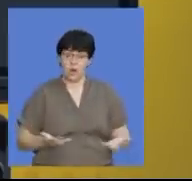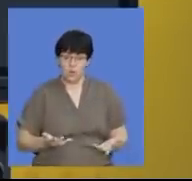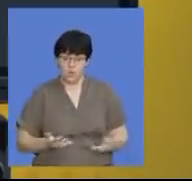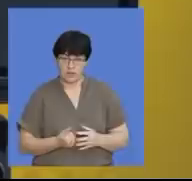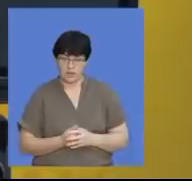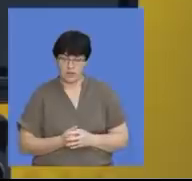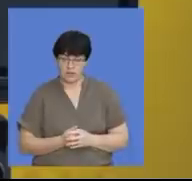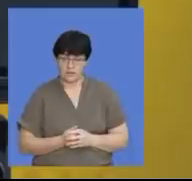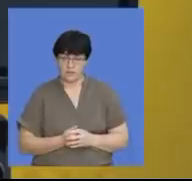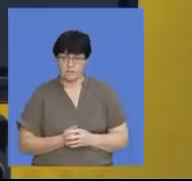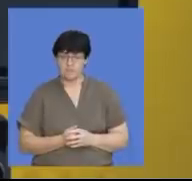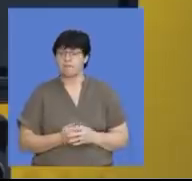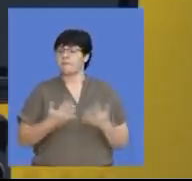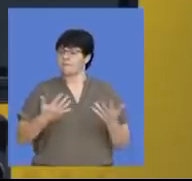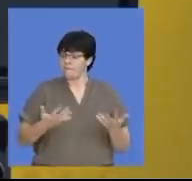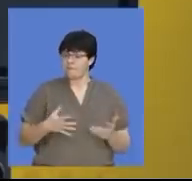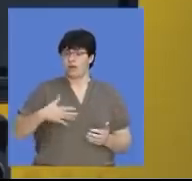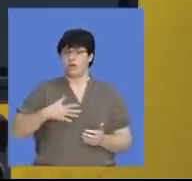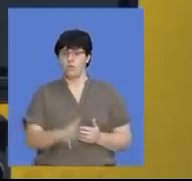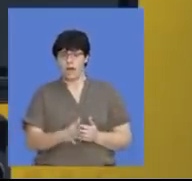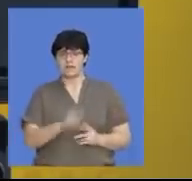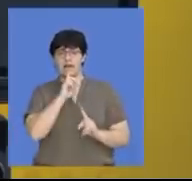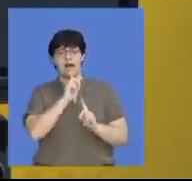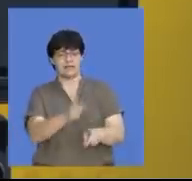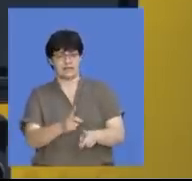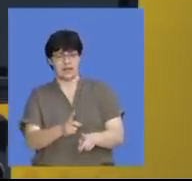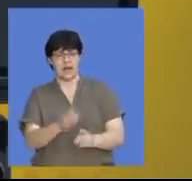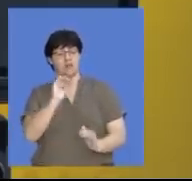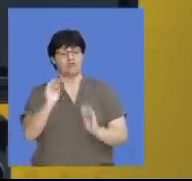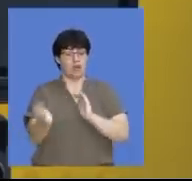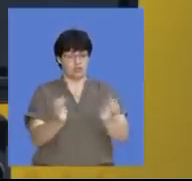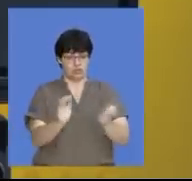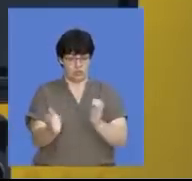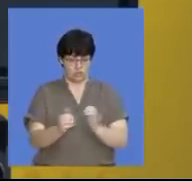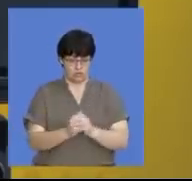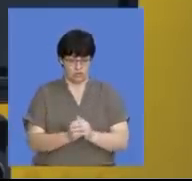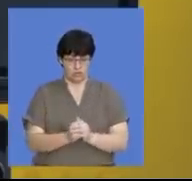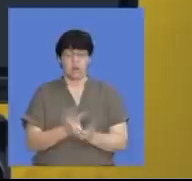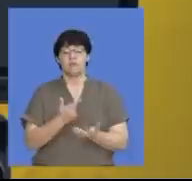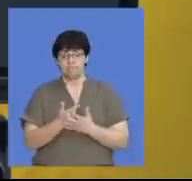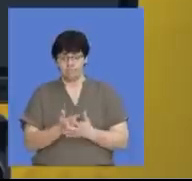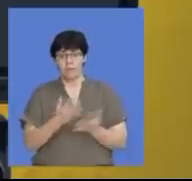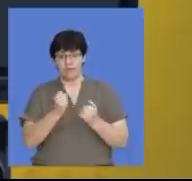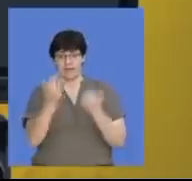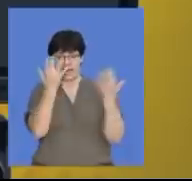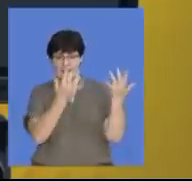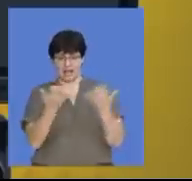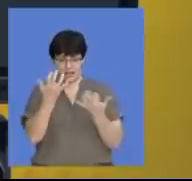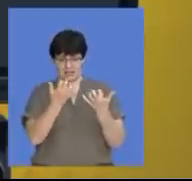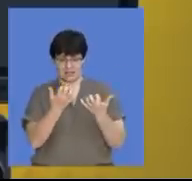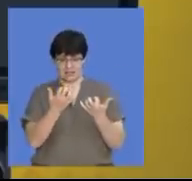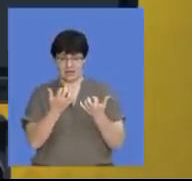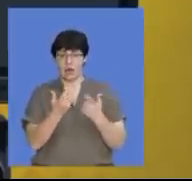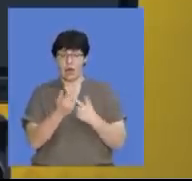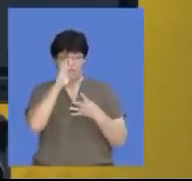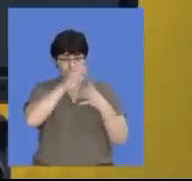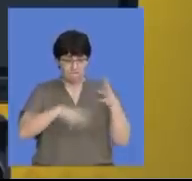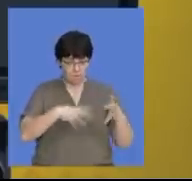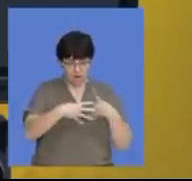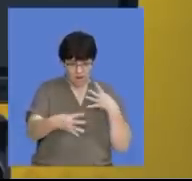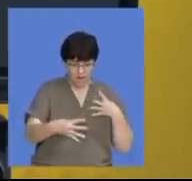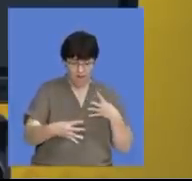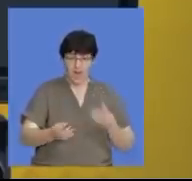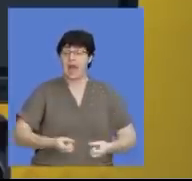rising? So, if we want an answer as a ratio, we've got to take this calculation with its formula